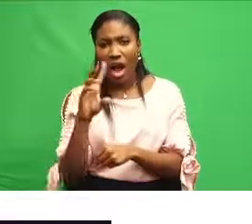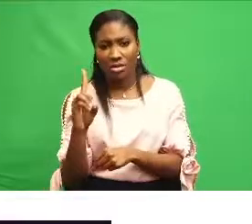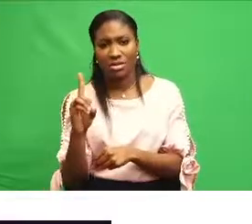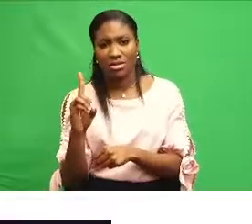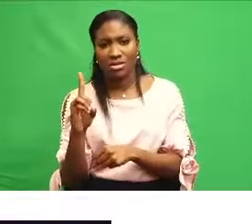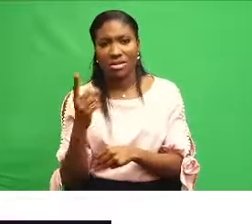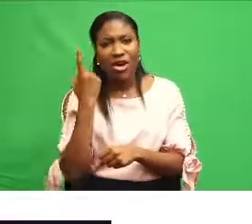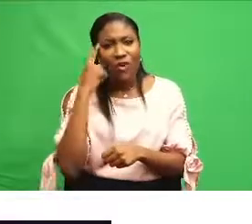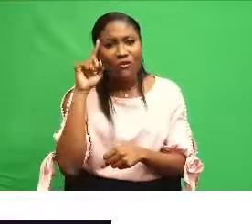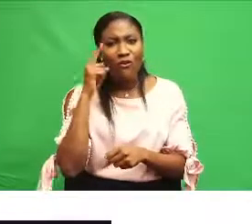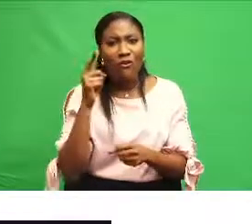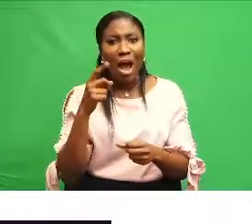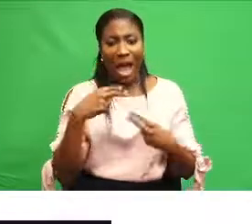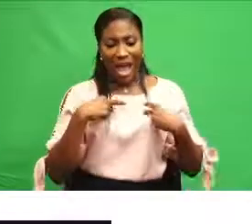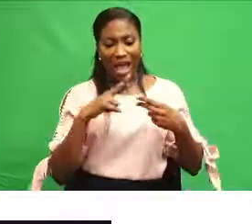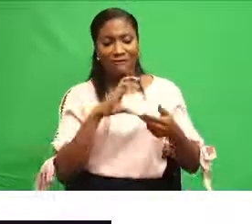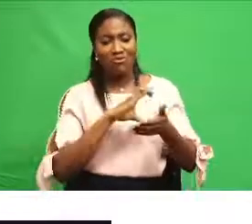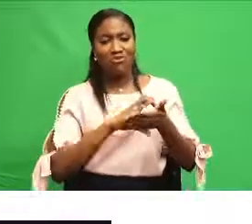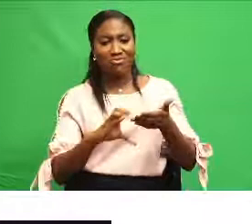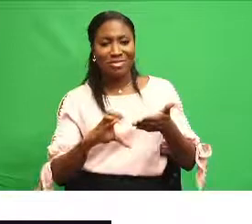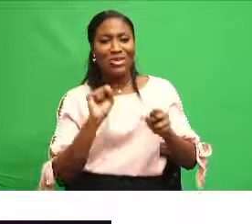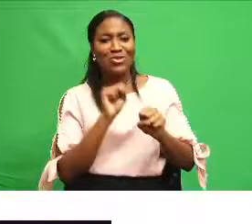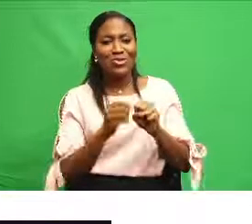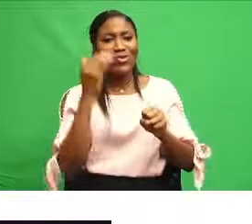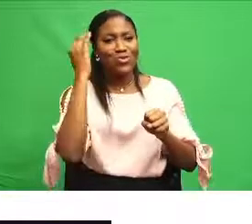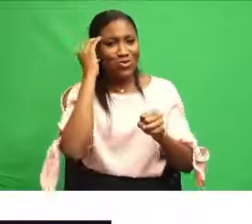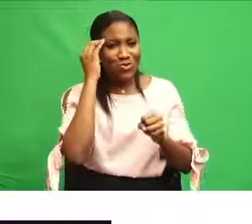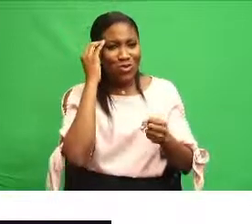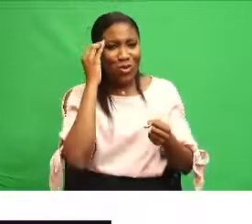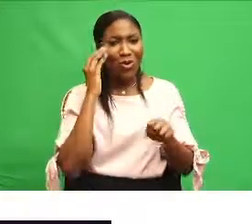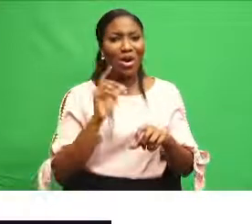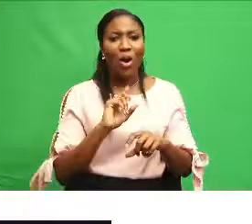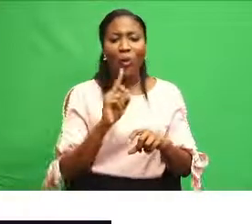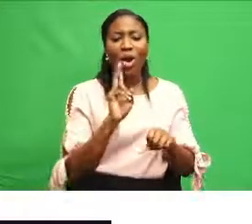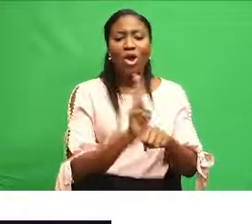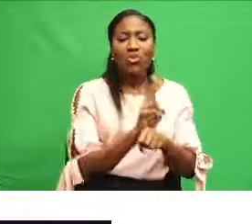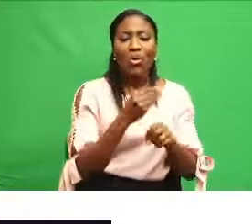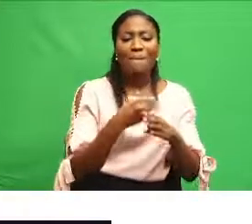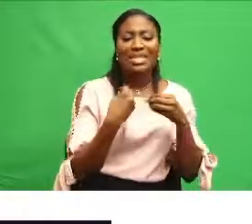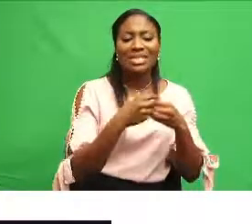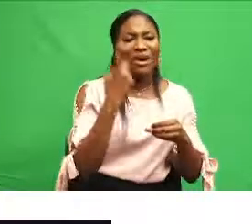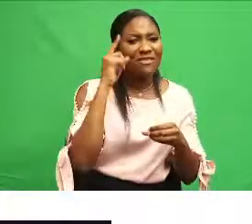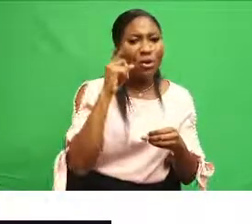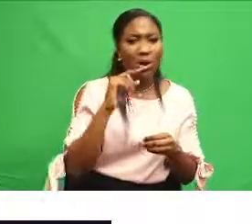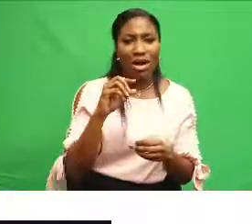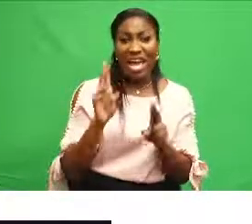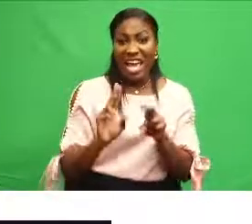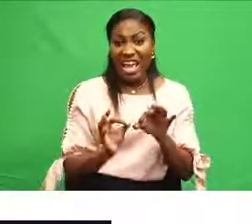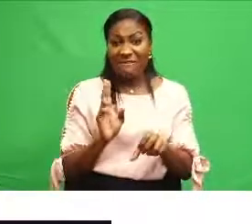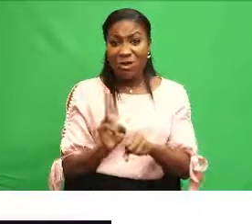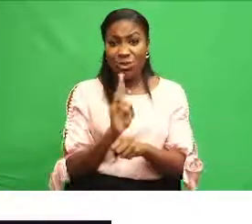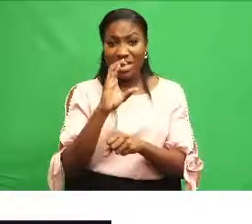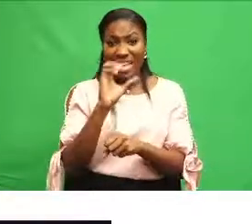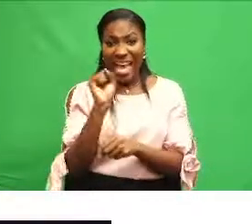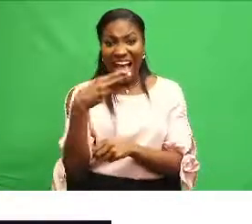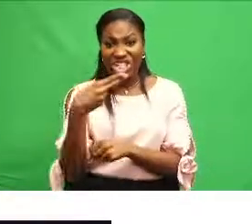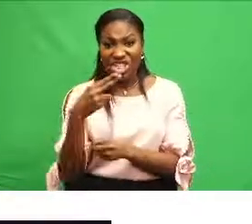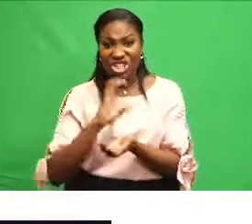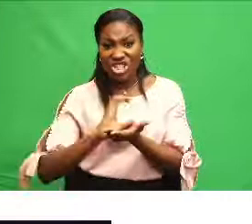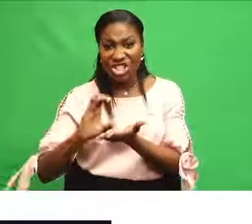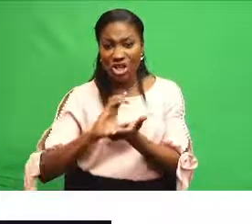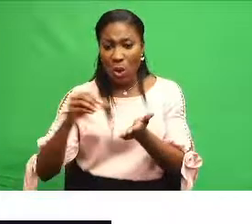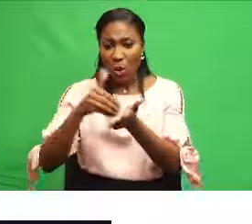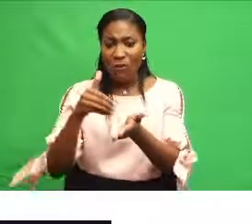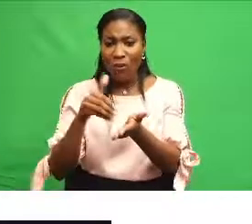texts whenever I use my credit card. So I know what my balance is and I know that it was used, especially in these times when you could just tap to spend.